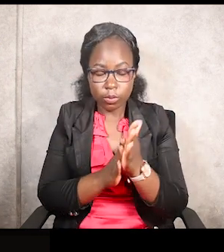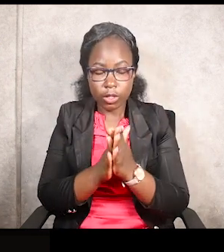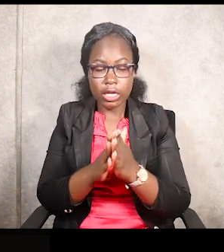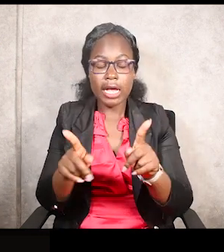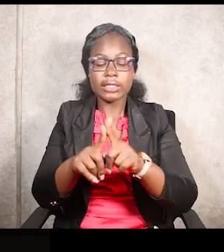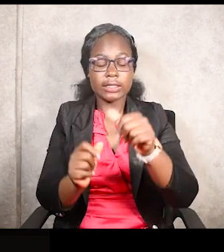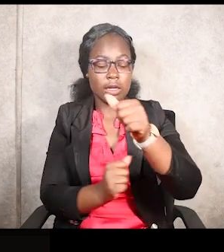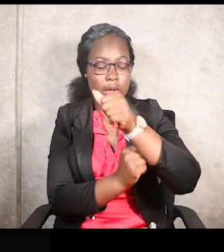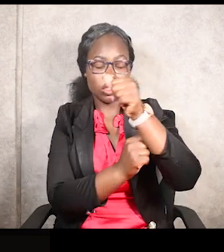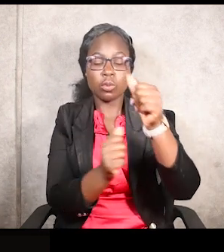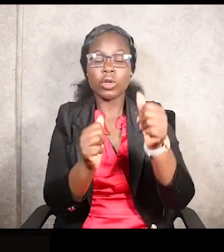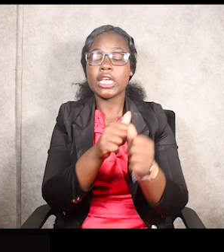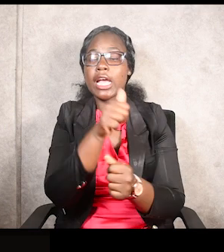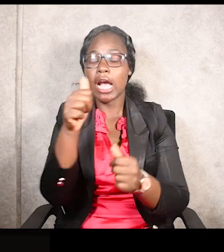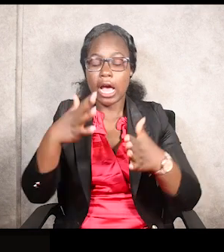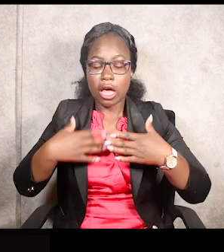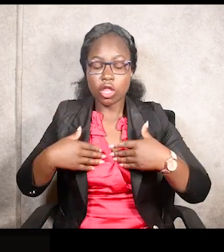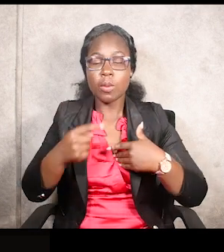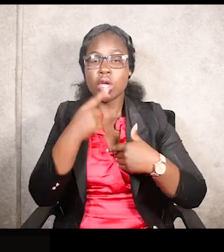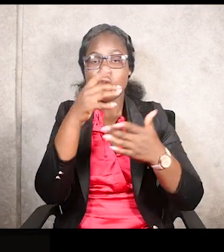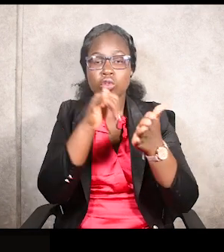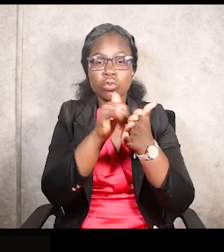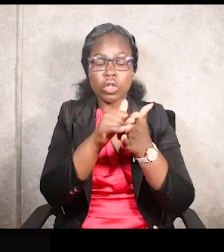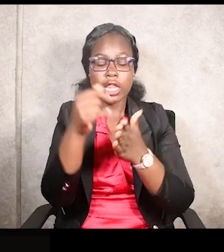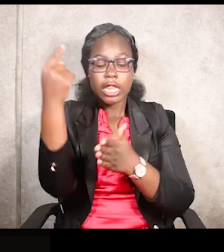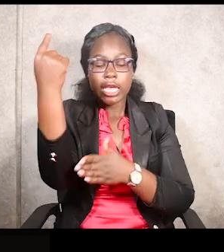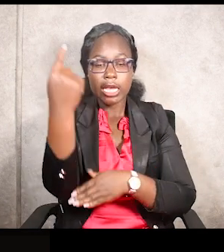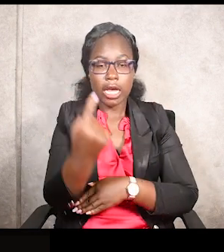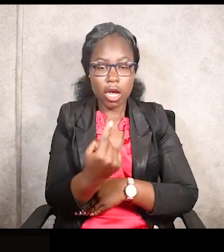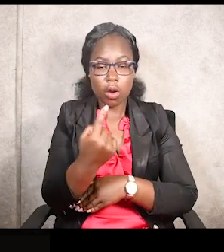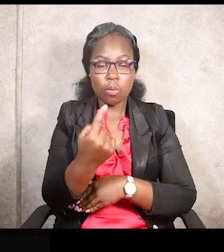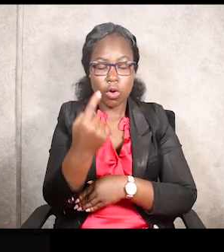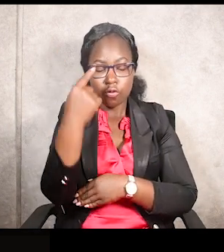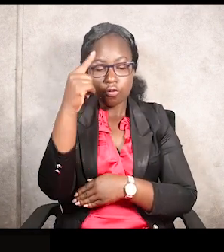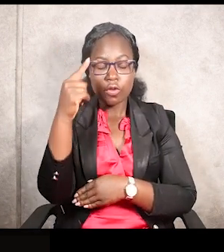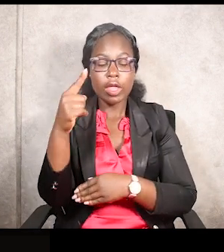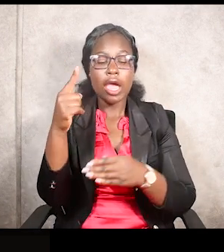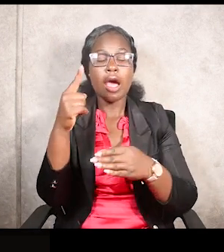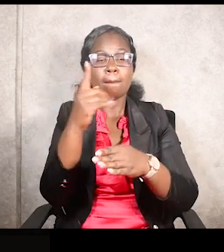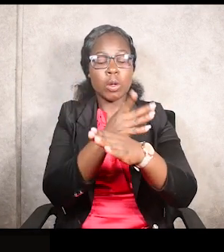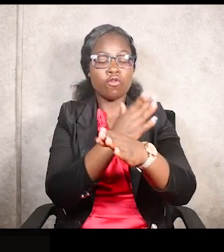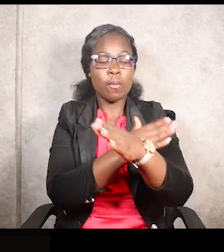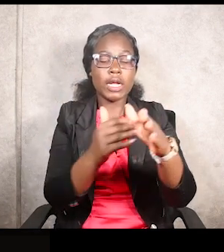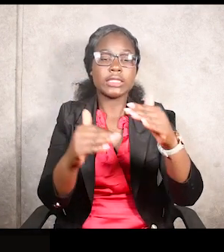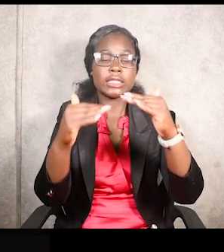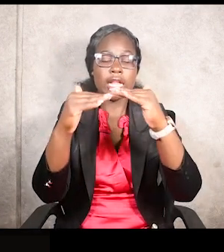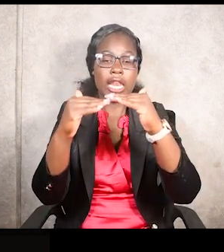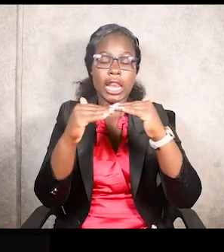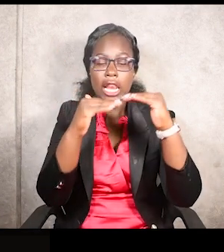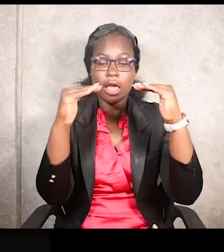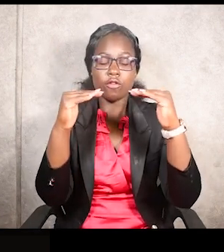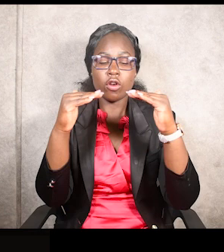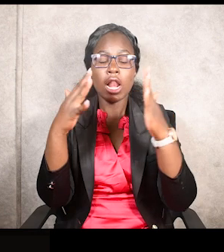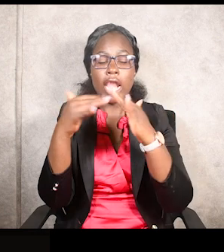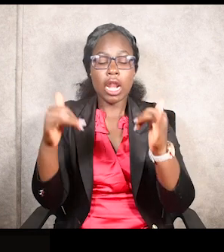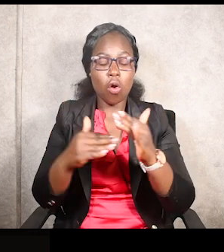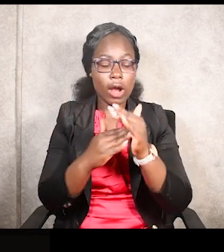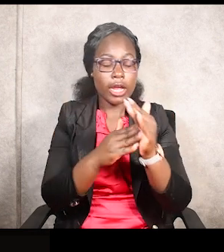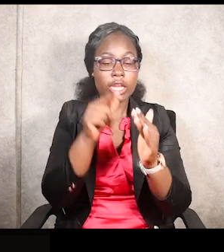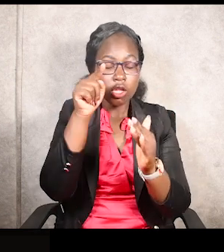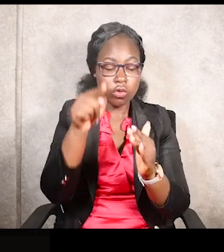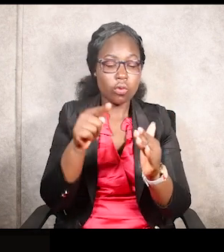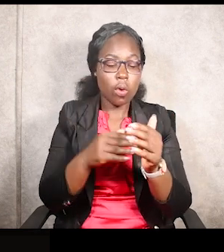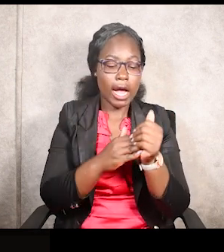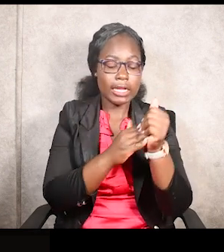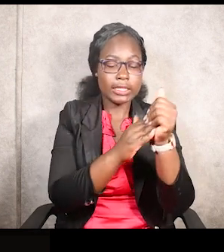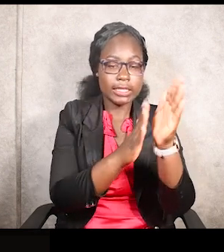and supporting other people so that they can reach to their optimum performance levels. While guiding as a leader,